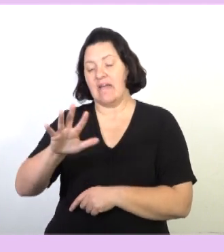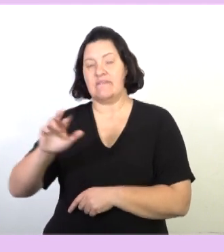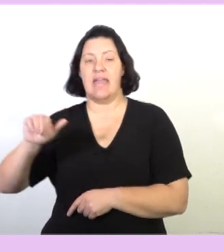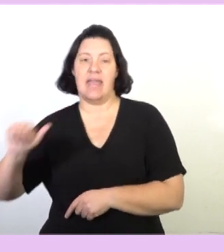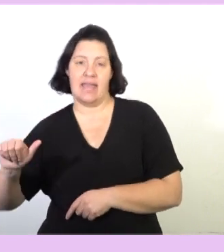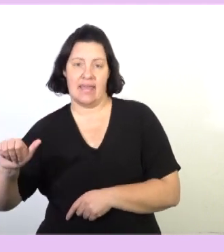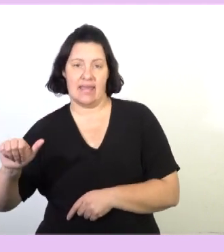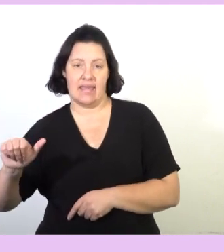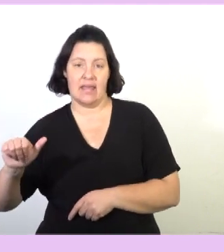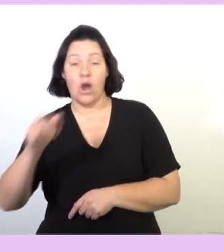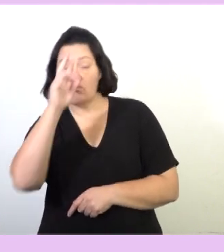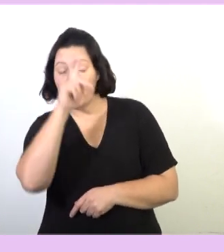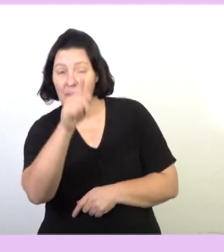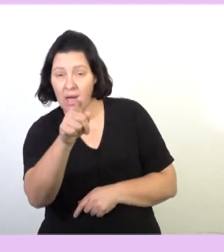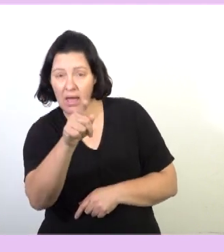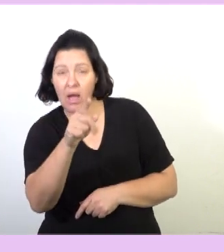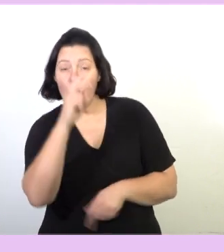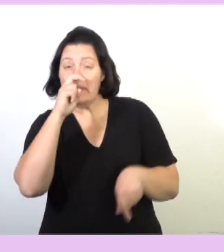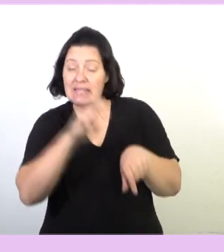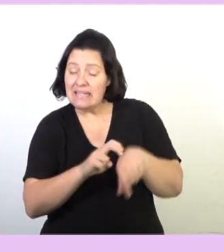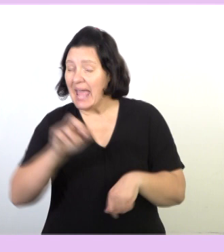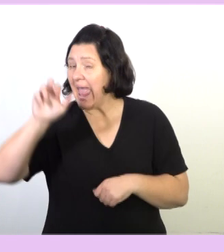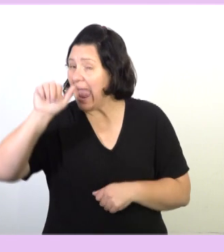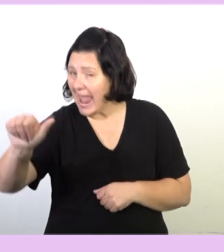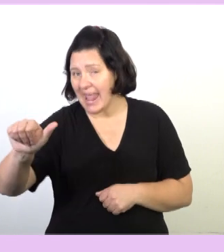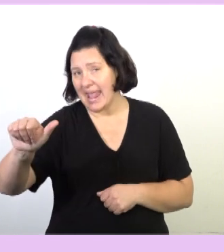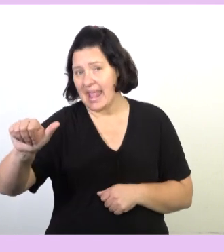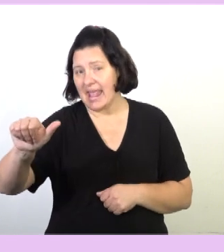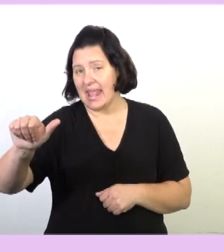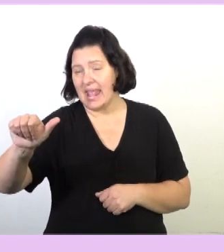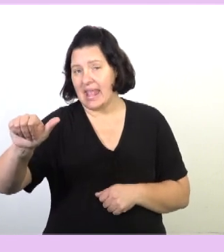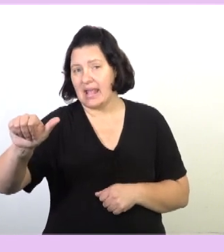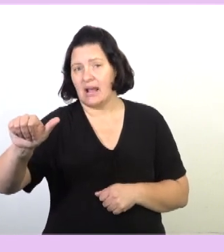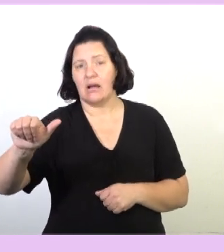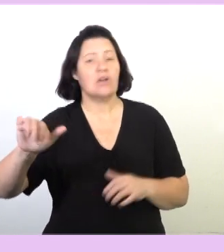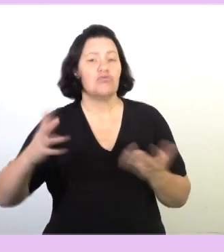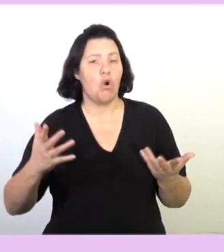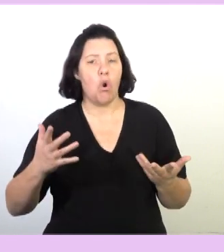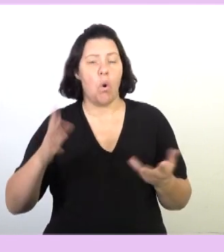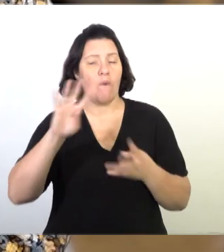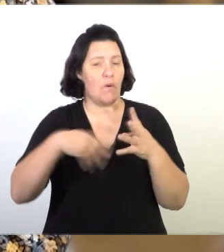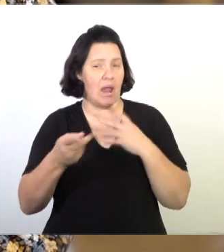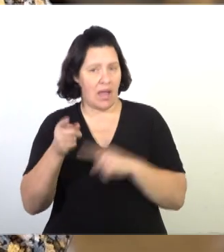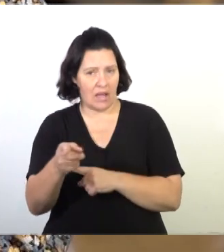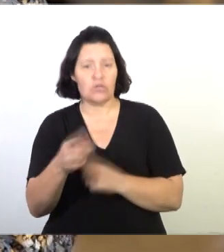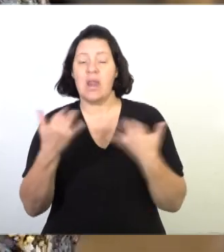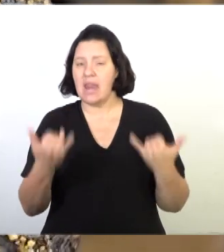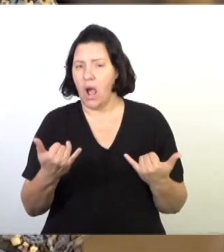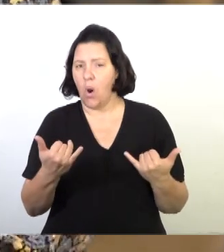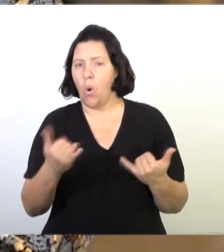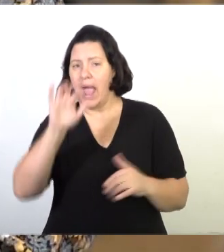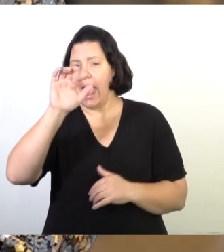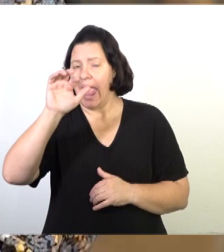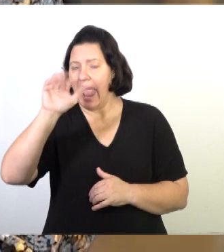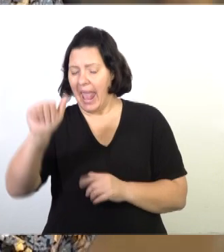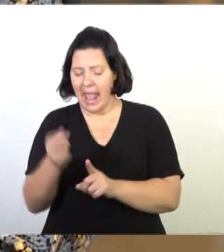A. Again, remember guys, we need A as the subject of the formula. So what are we going to do? We will divide by